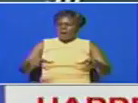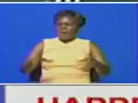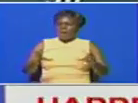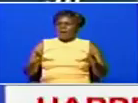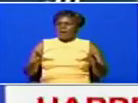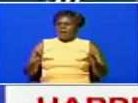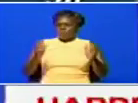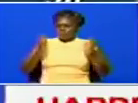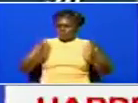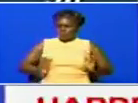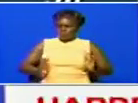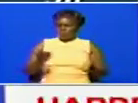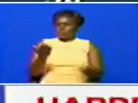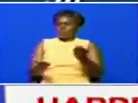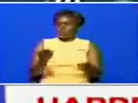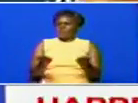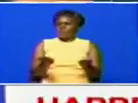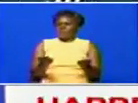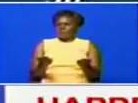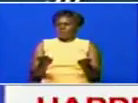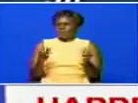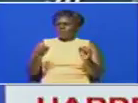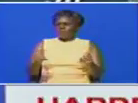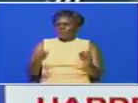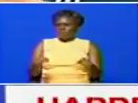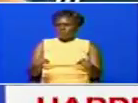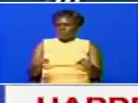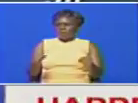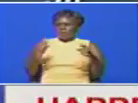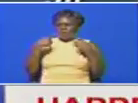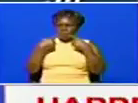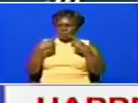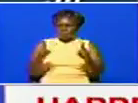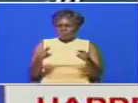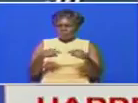integrity to be measured and that can ultimately resolve